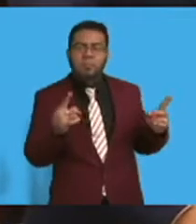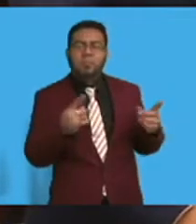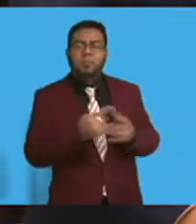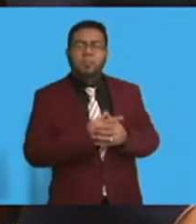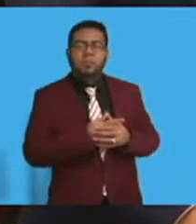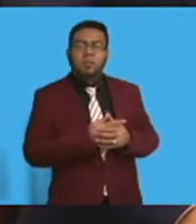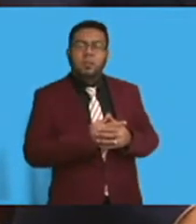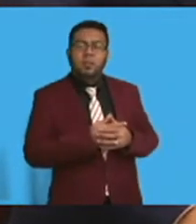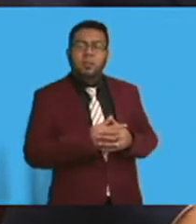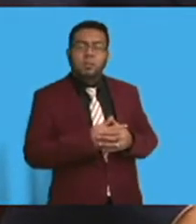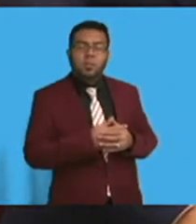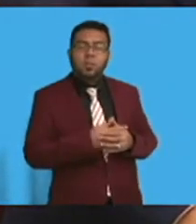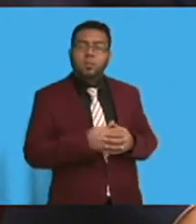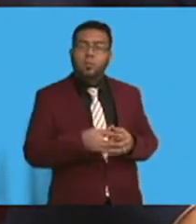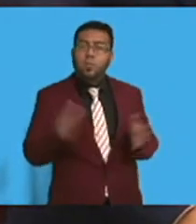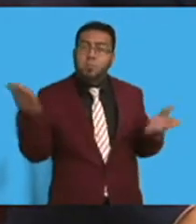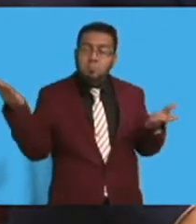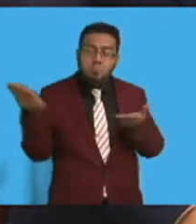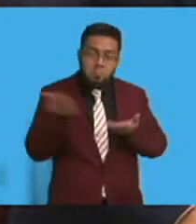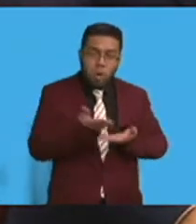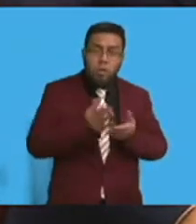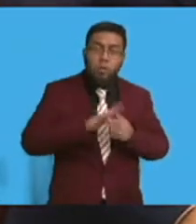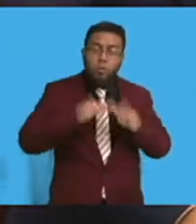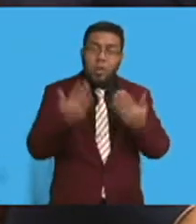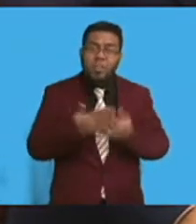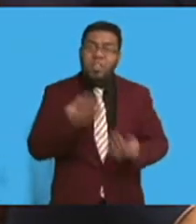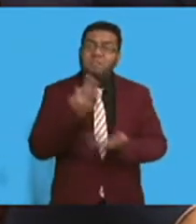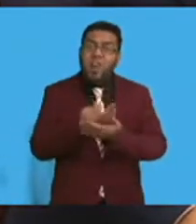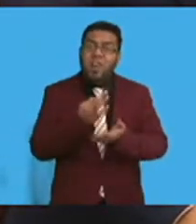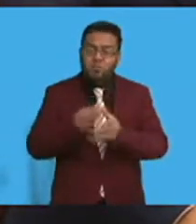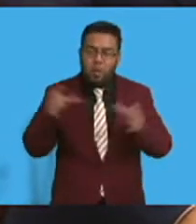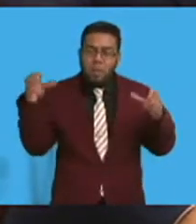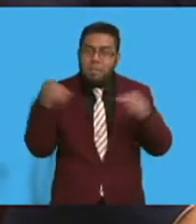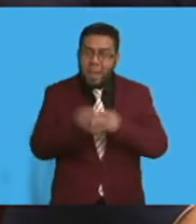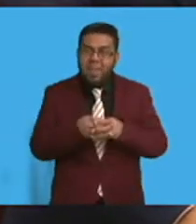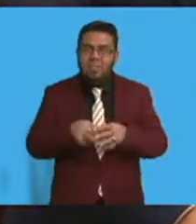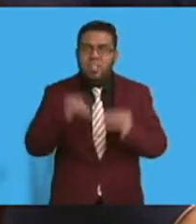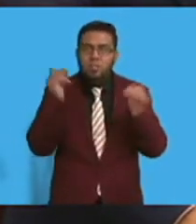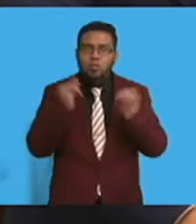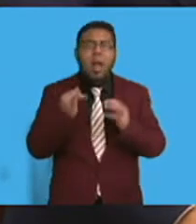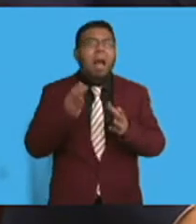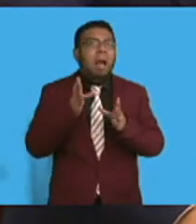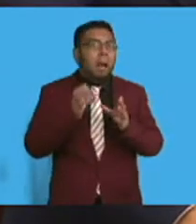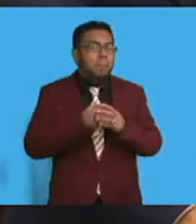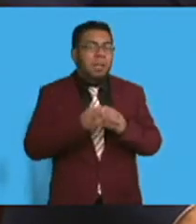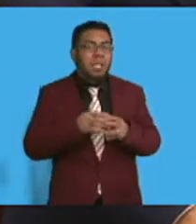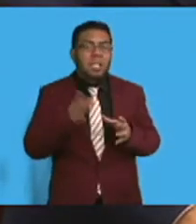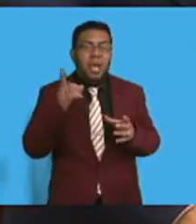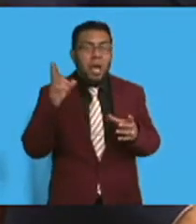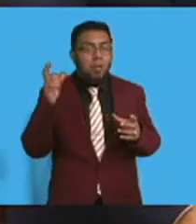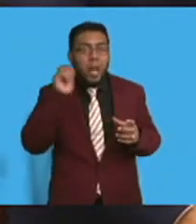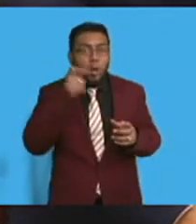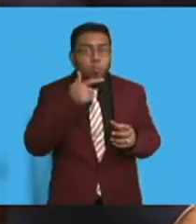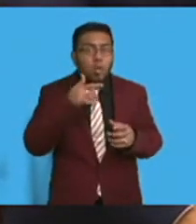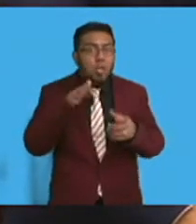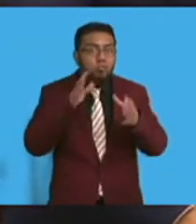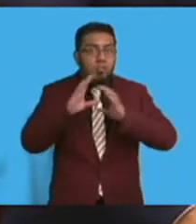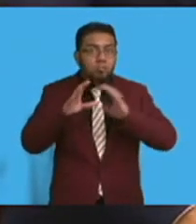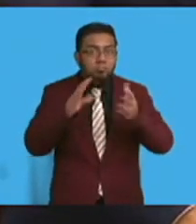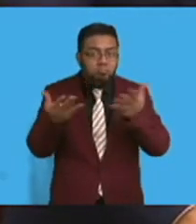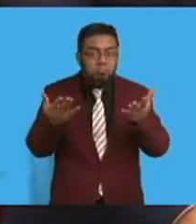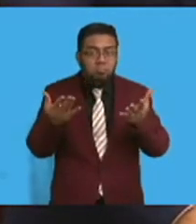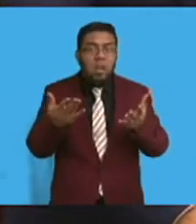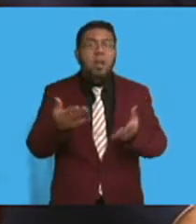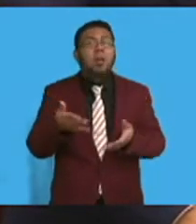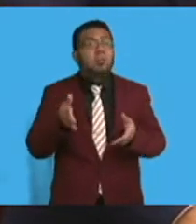inclusive approach to governance, we brought together financial institutions, banks, insurance companies, telecommunications companies. We found common ground, and